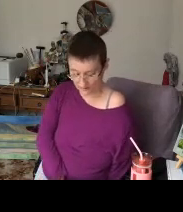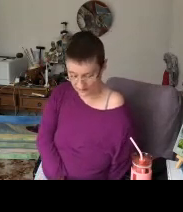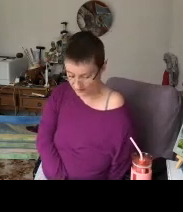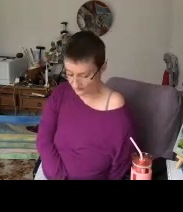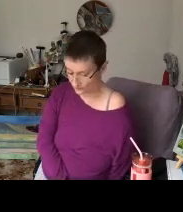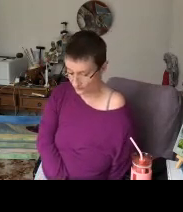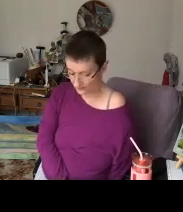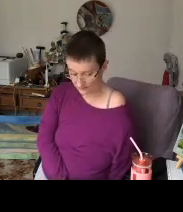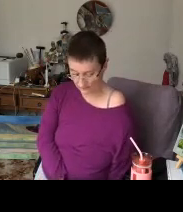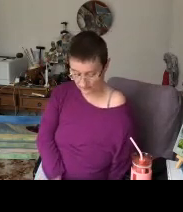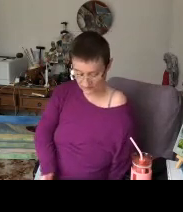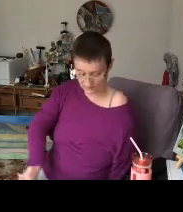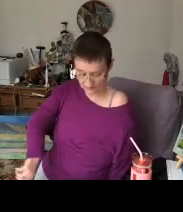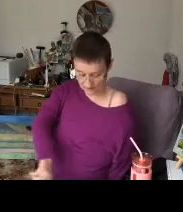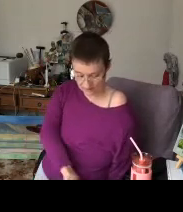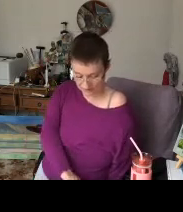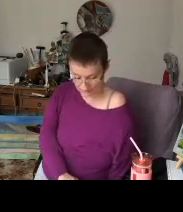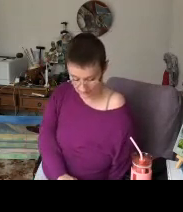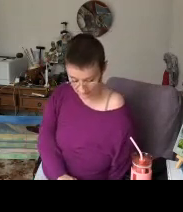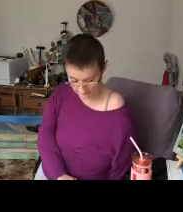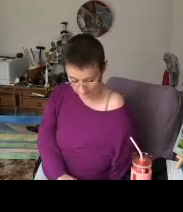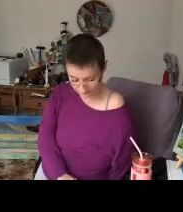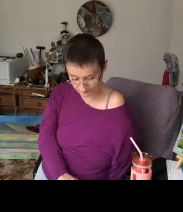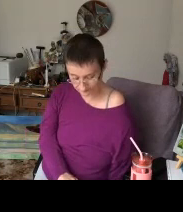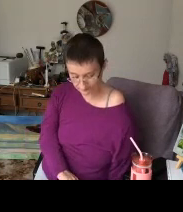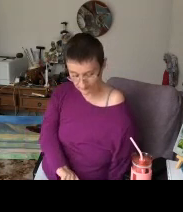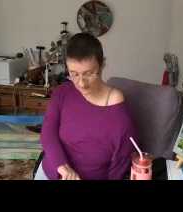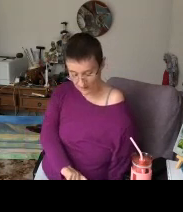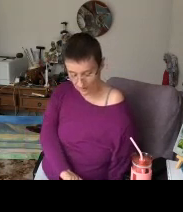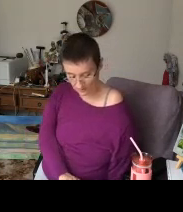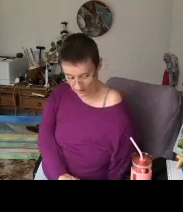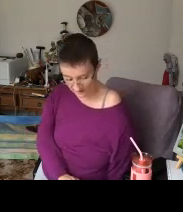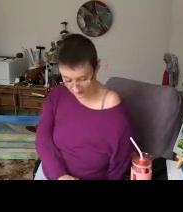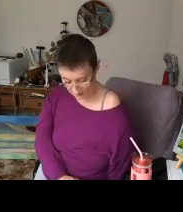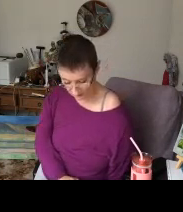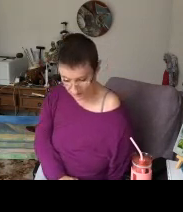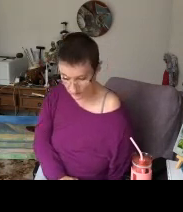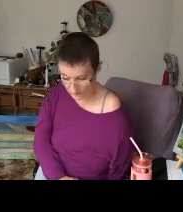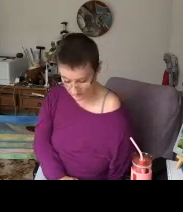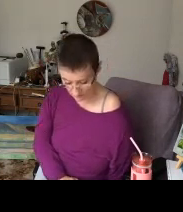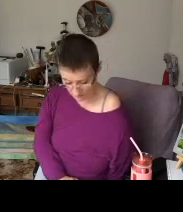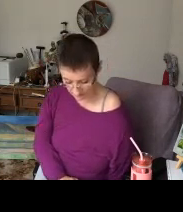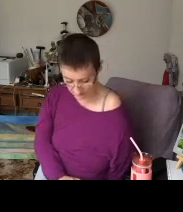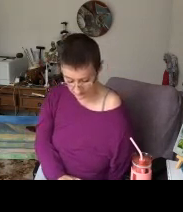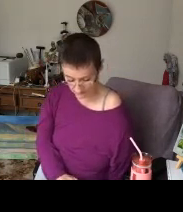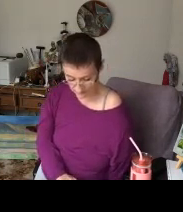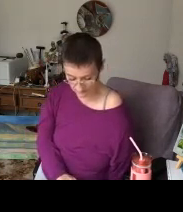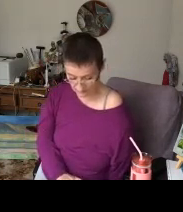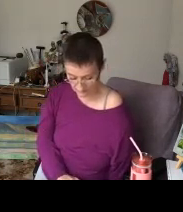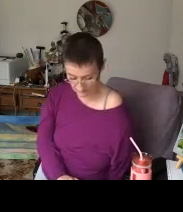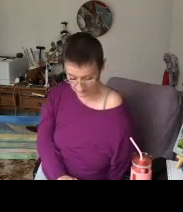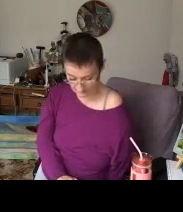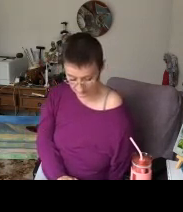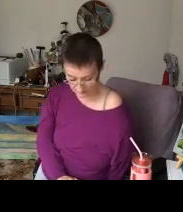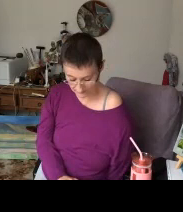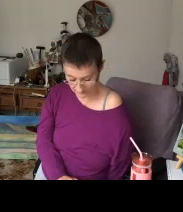a place for disability arts thriving. Bottom right hand corner, we've got